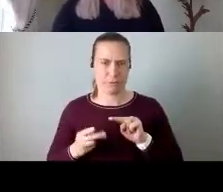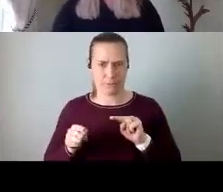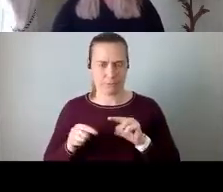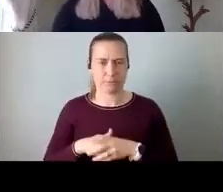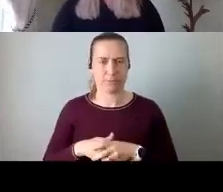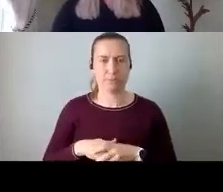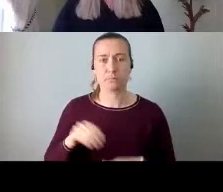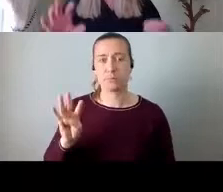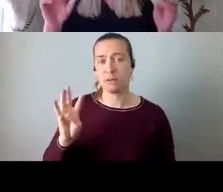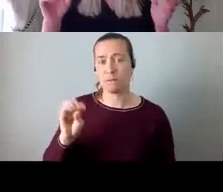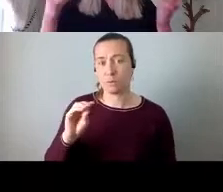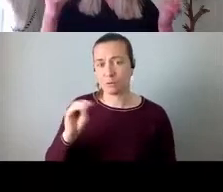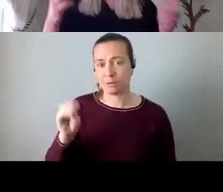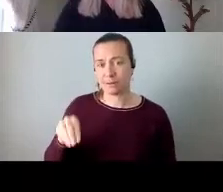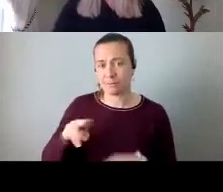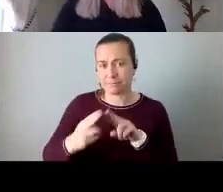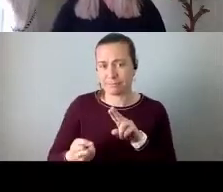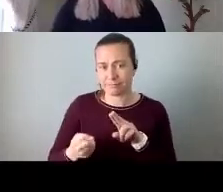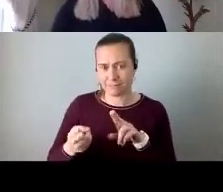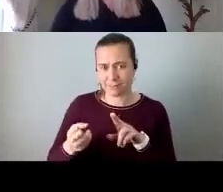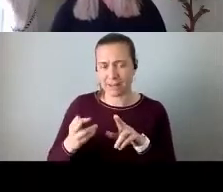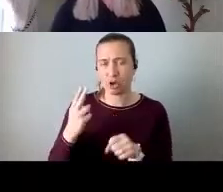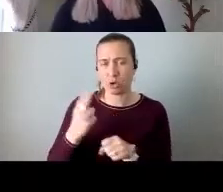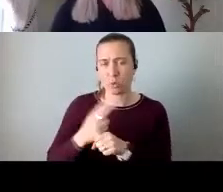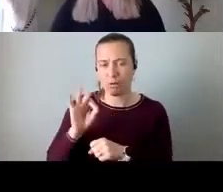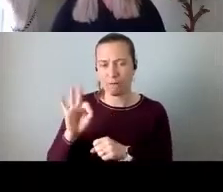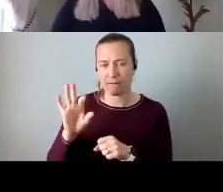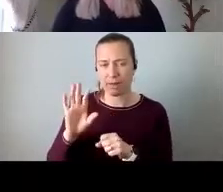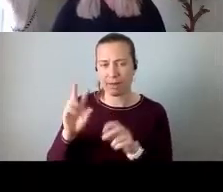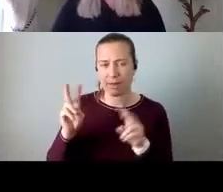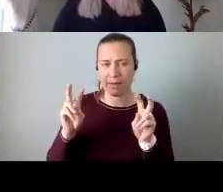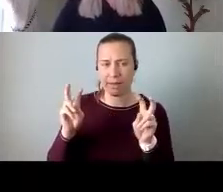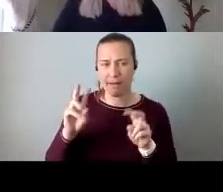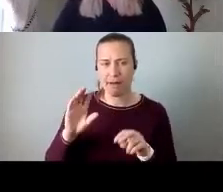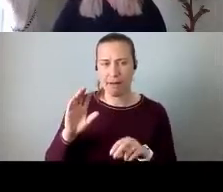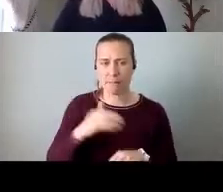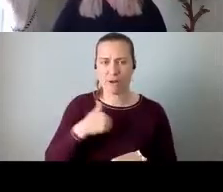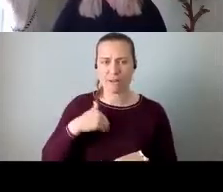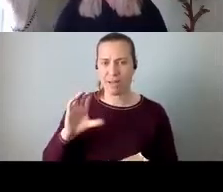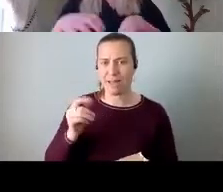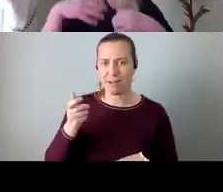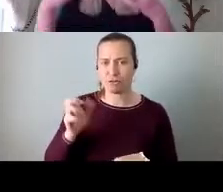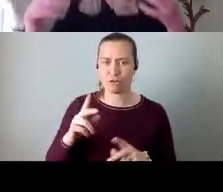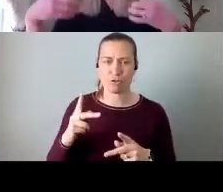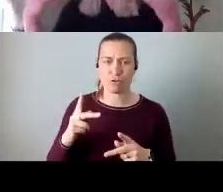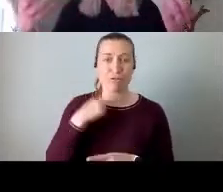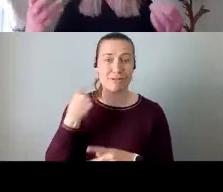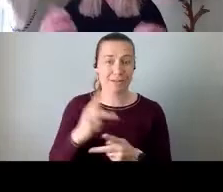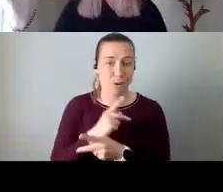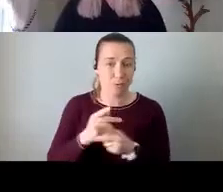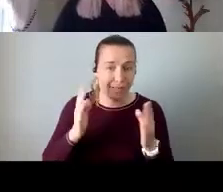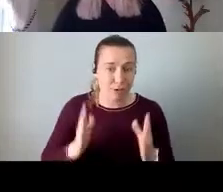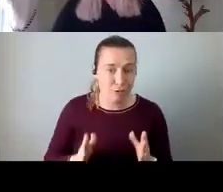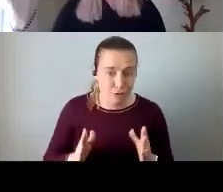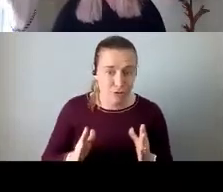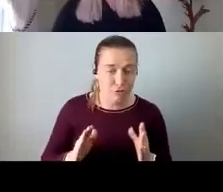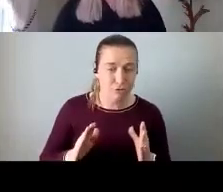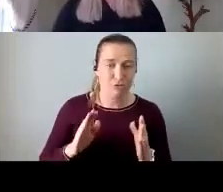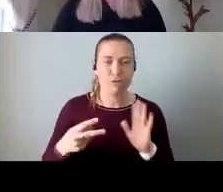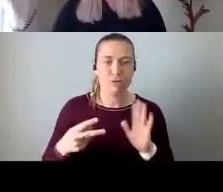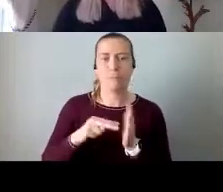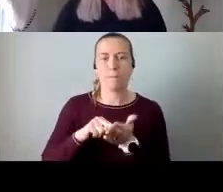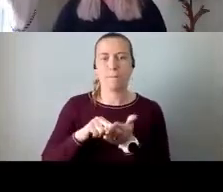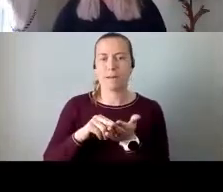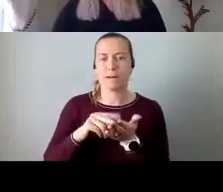in the use of a breast cancer calculator, indicating that there's not as much activity in